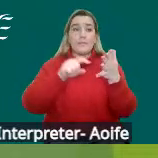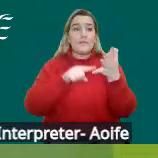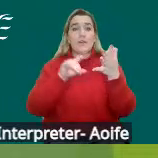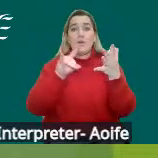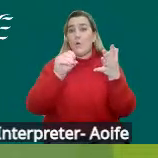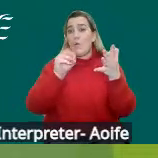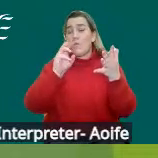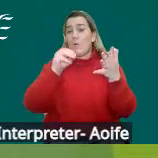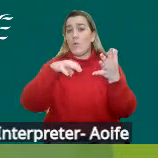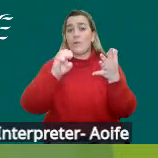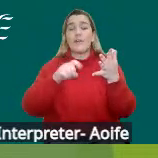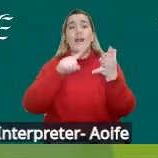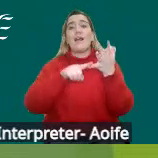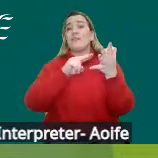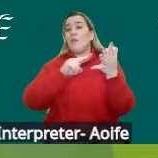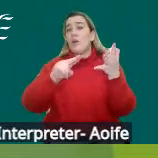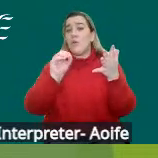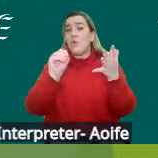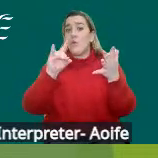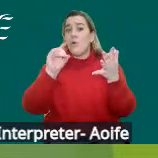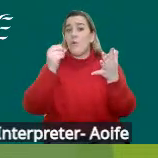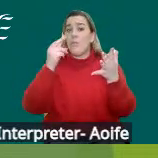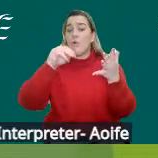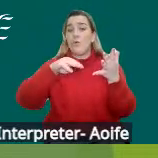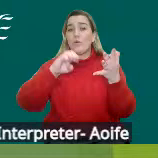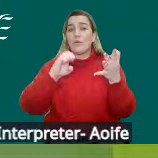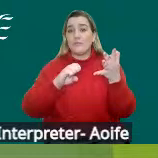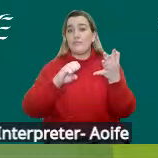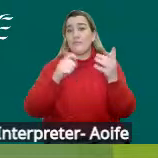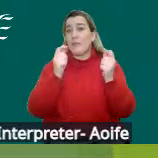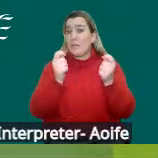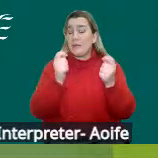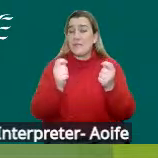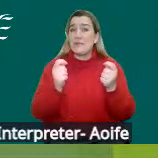non-hormonal medications. And that's it. Thank you for